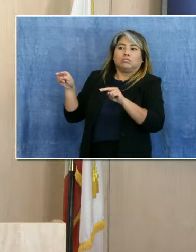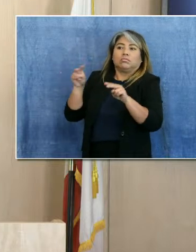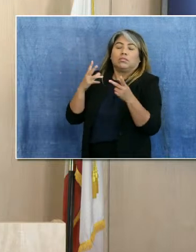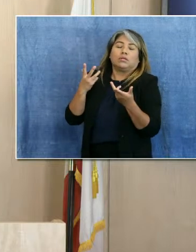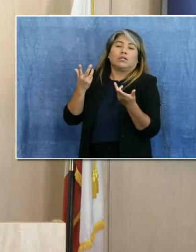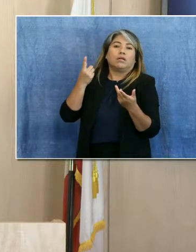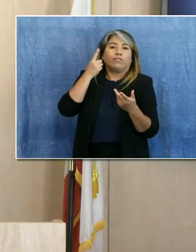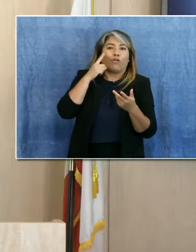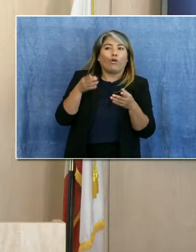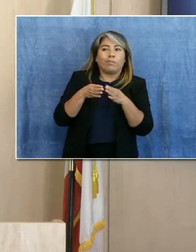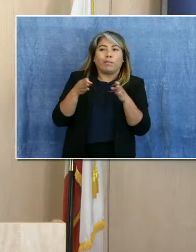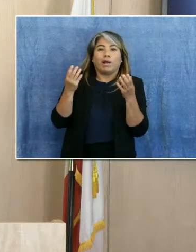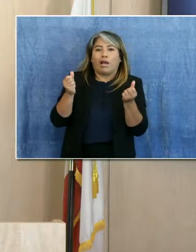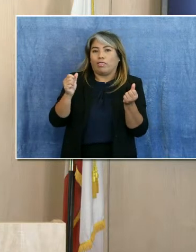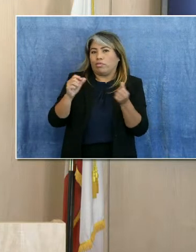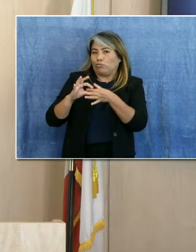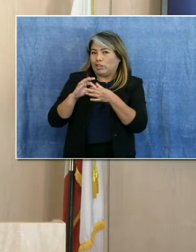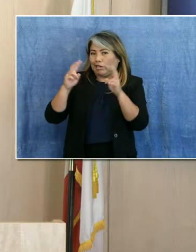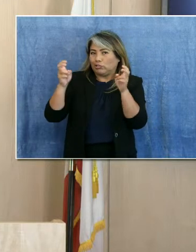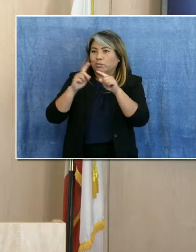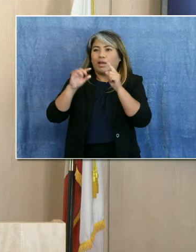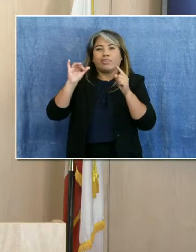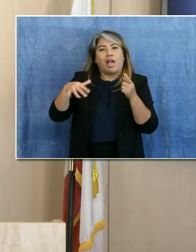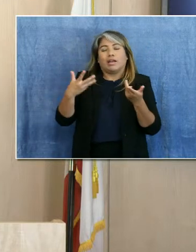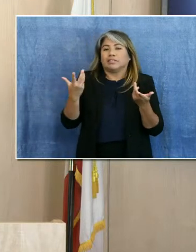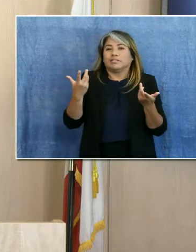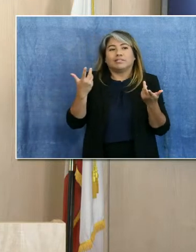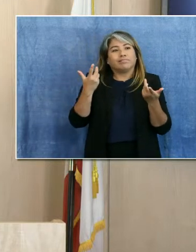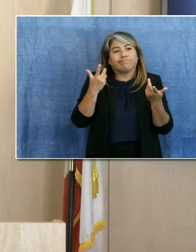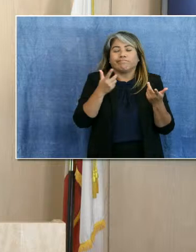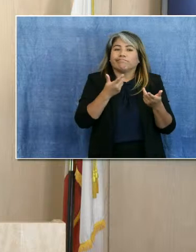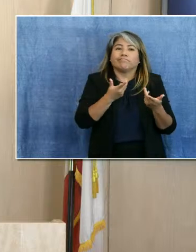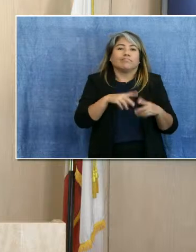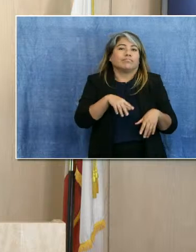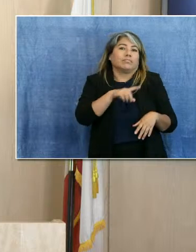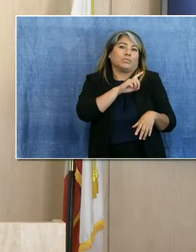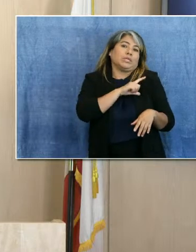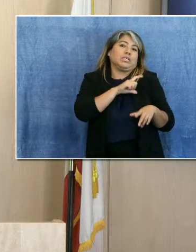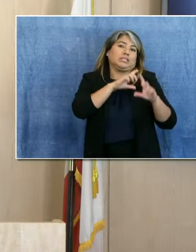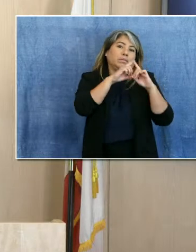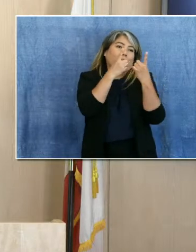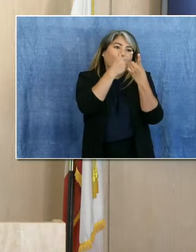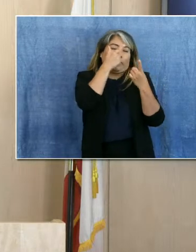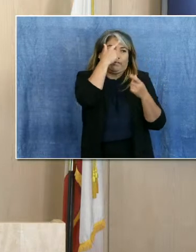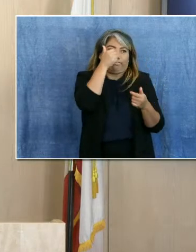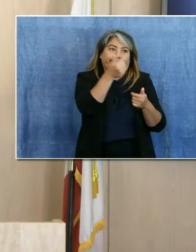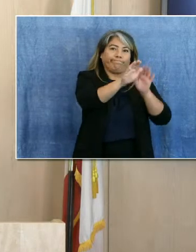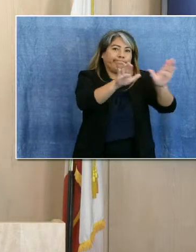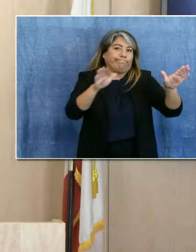related issues. But again, that is at the discretion of each law enforcement agency in that jurisdiction.